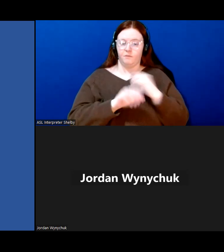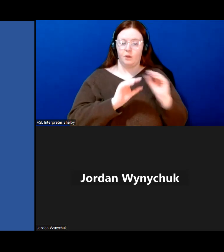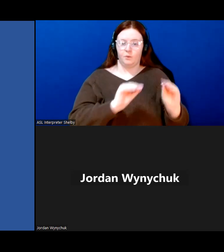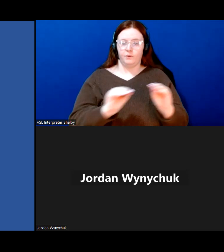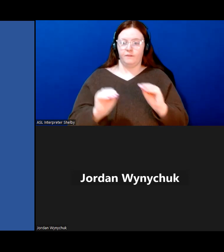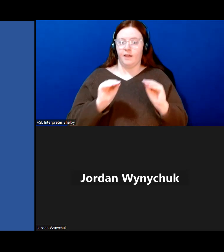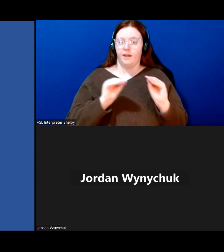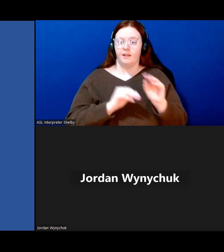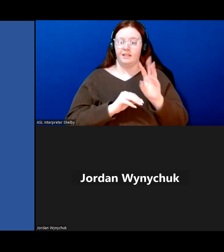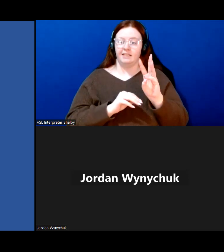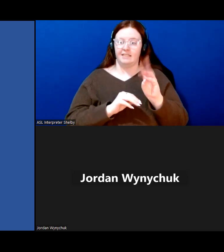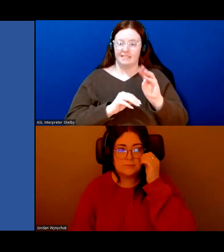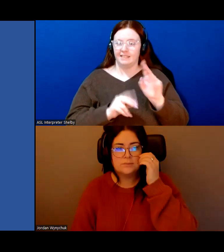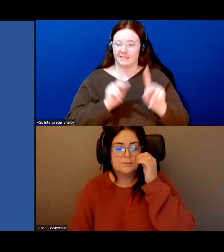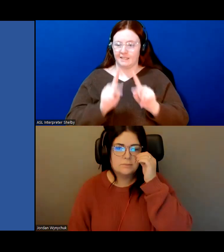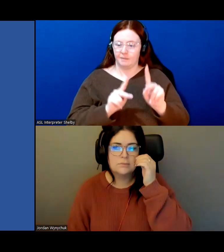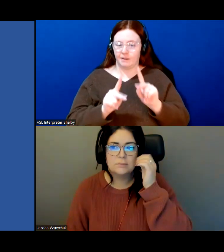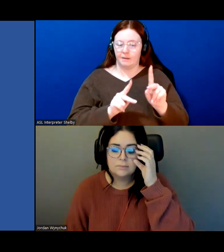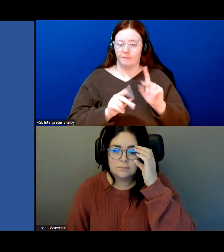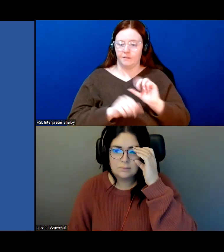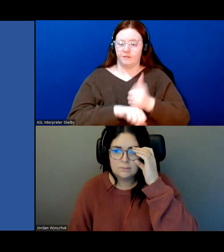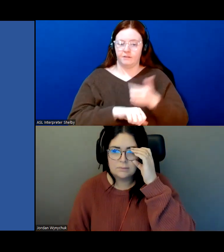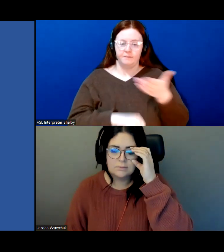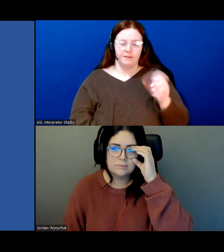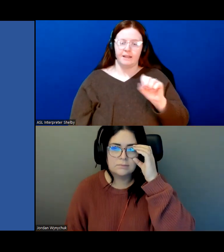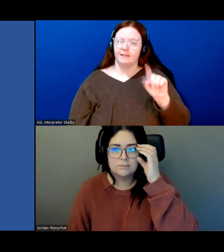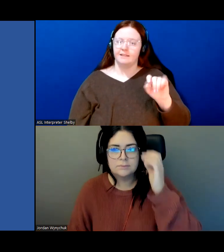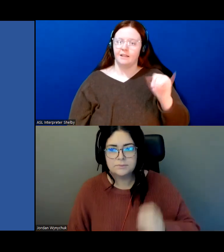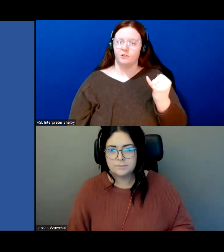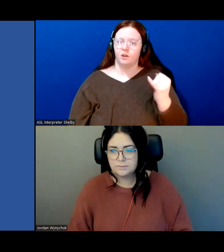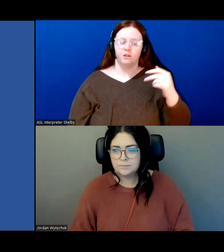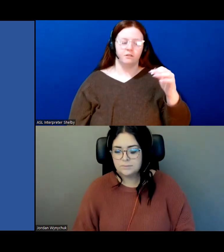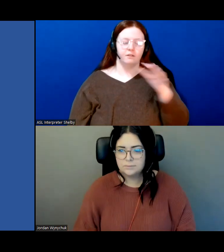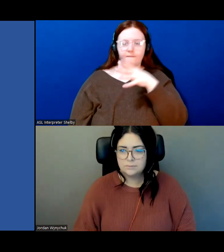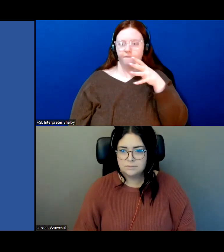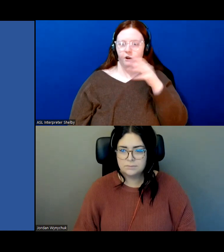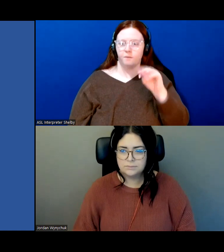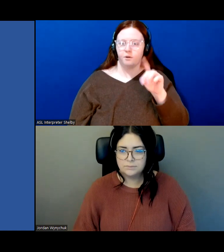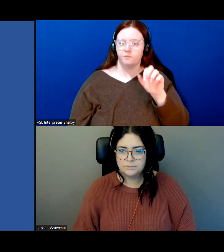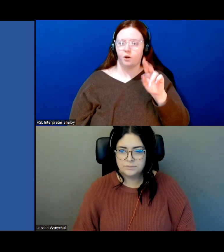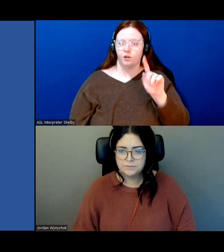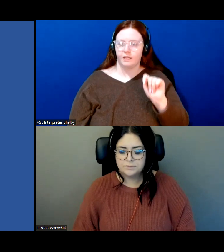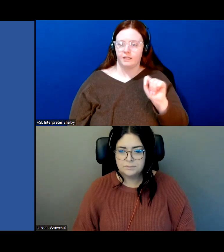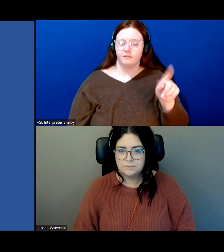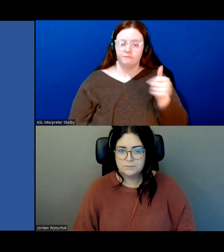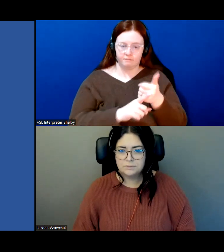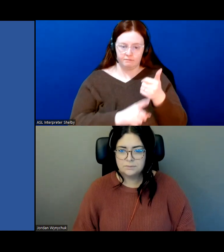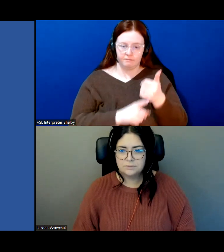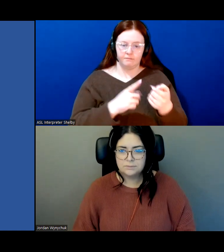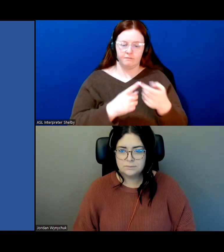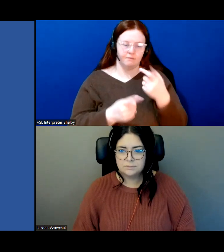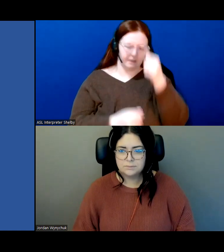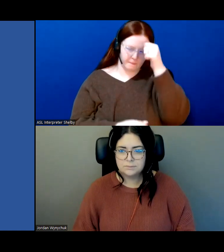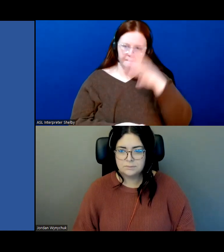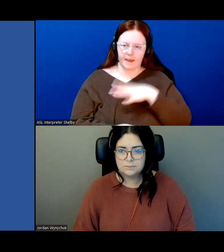60 plus people. We had it at St. John's Farmers Market. John from Jewish Deli, who's a vendor at St. John's Farmers Market, did